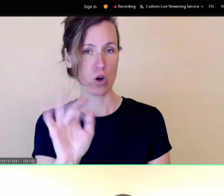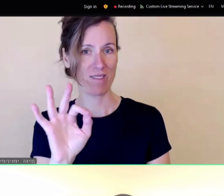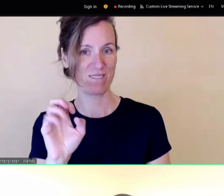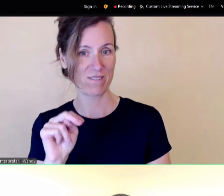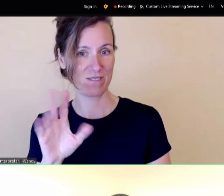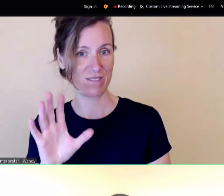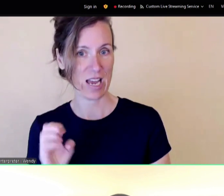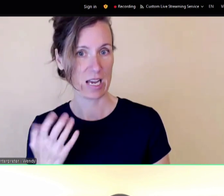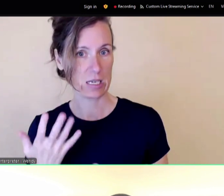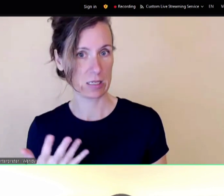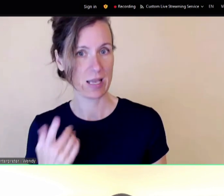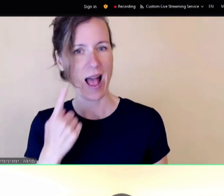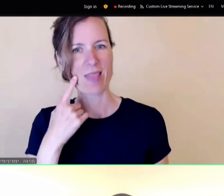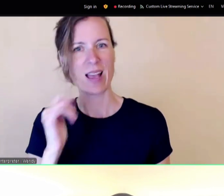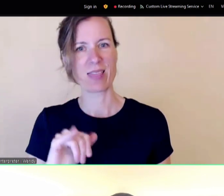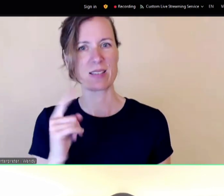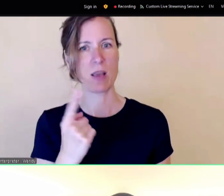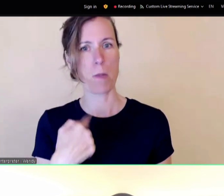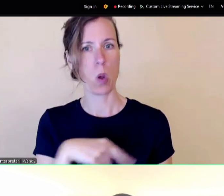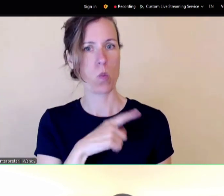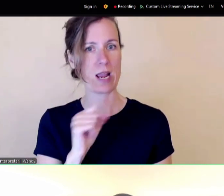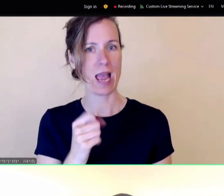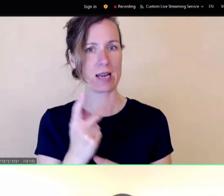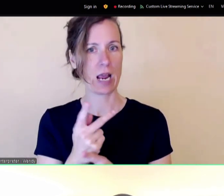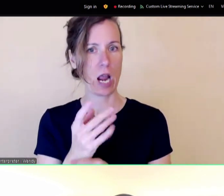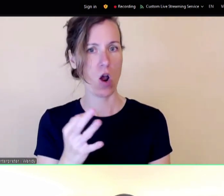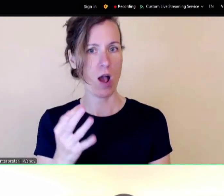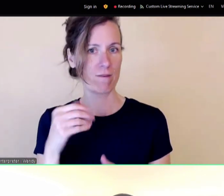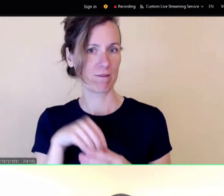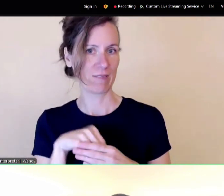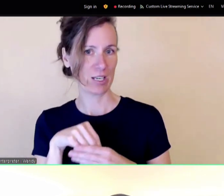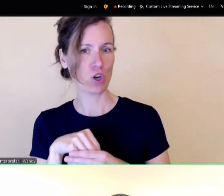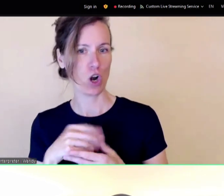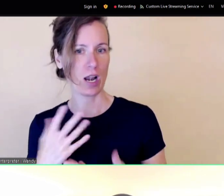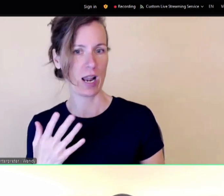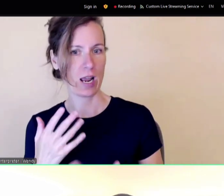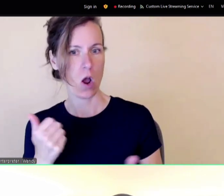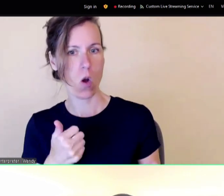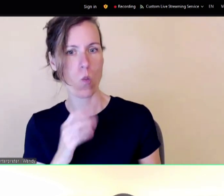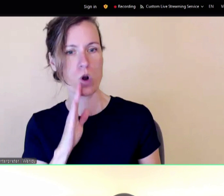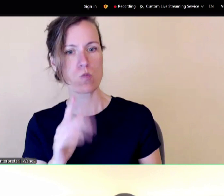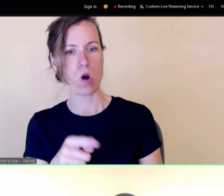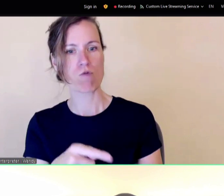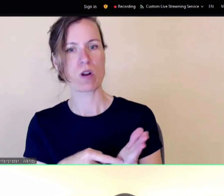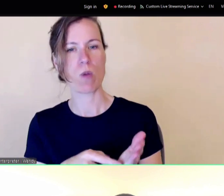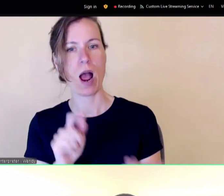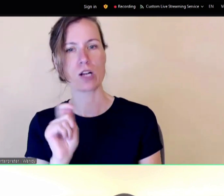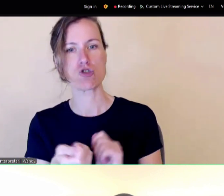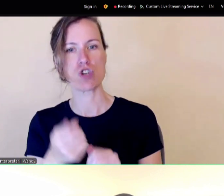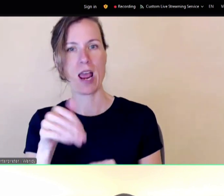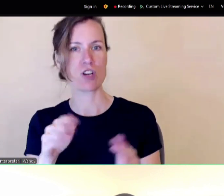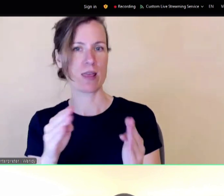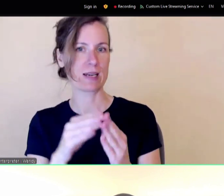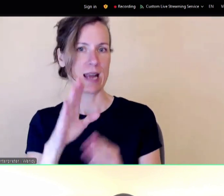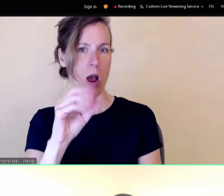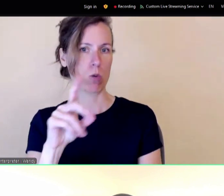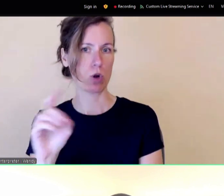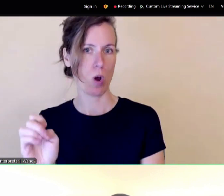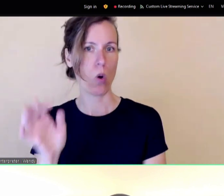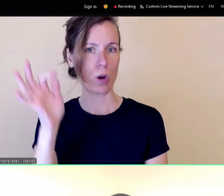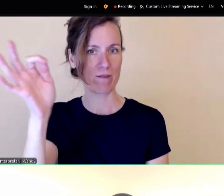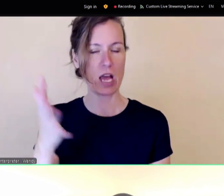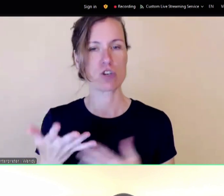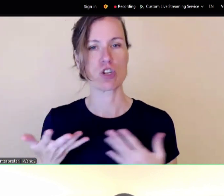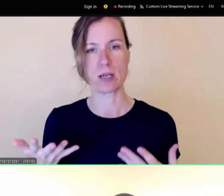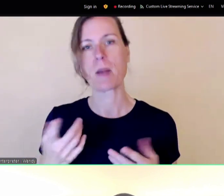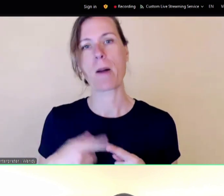this is something that we can take care of internally and which will require a change in town code eventually, but we can have